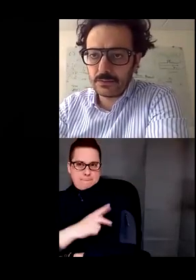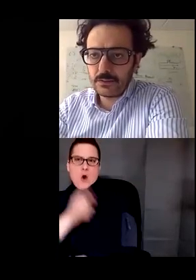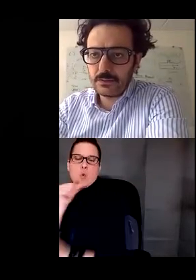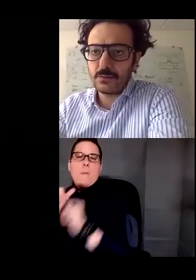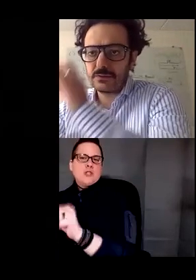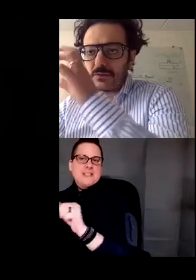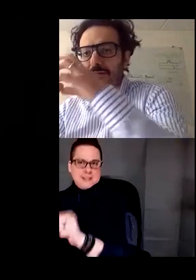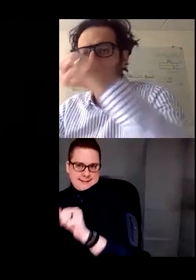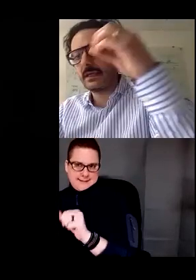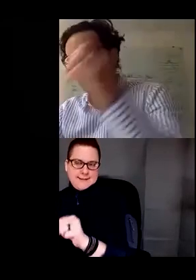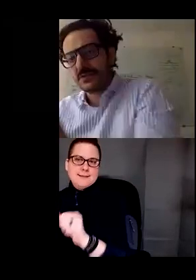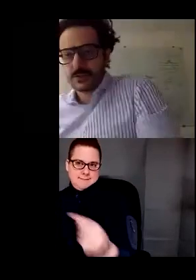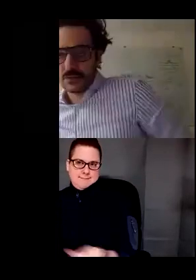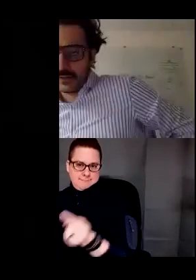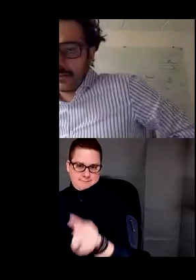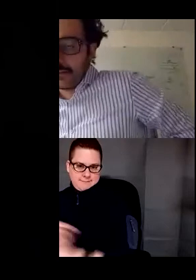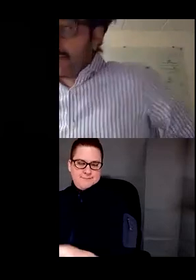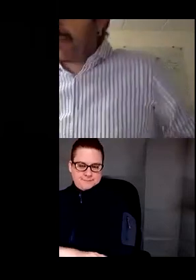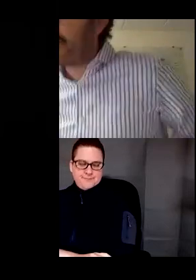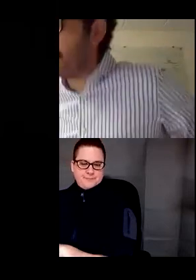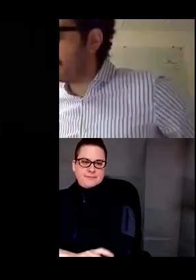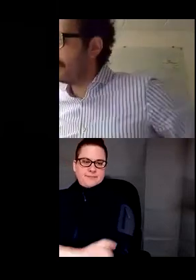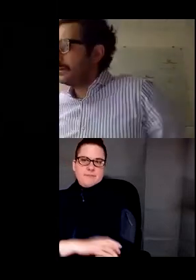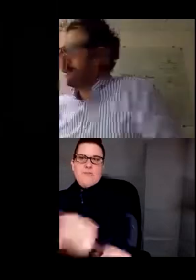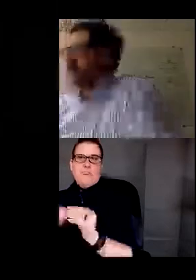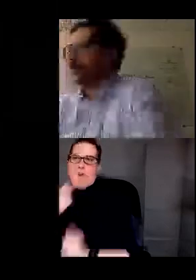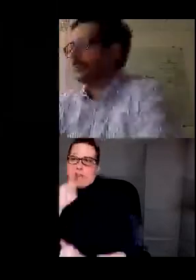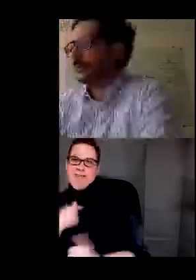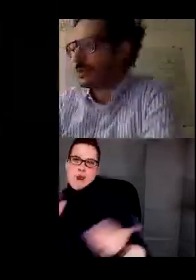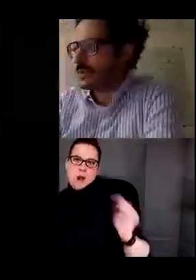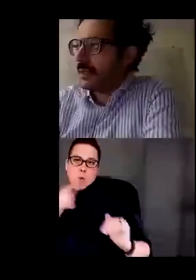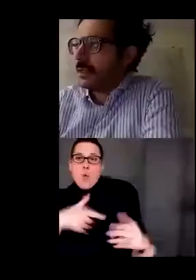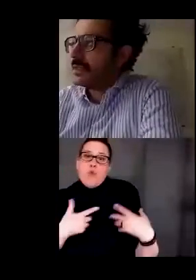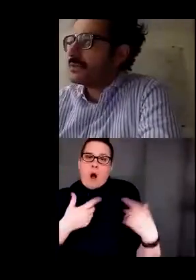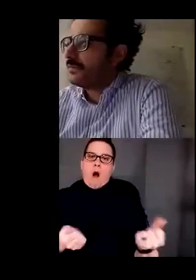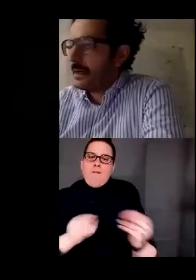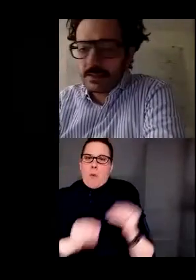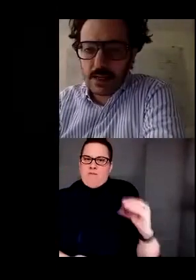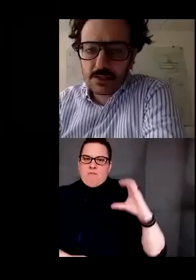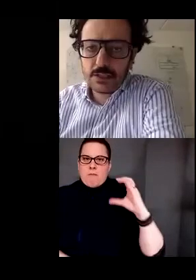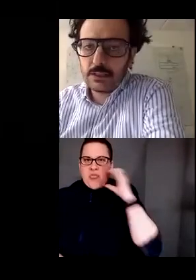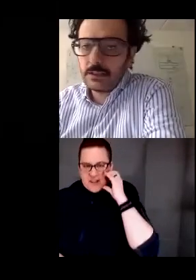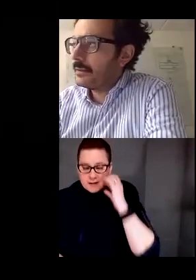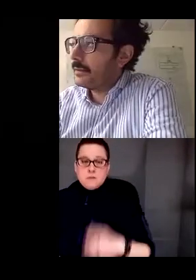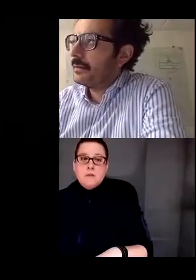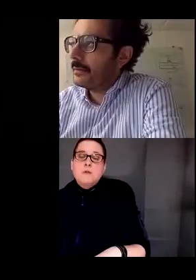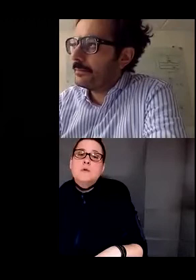to the thinning of the structure compared to the recovered patients. These two findings